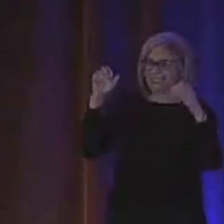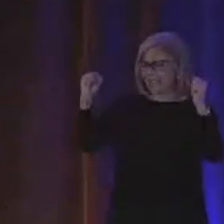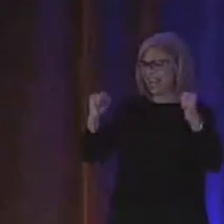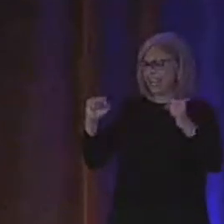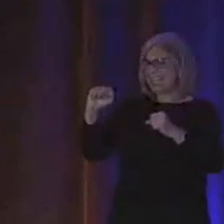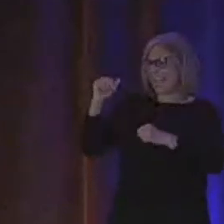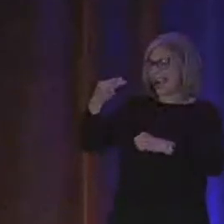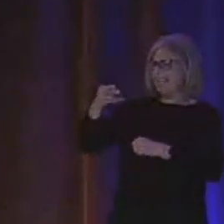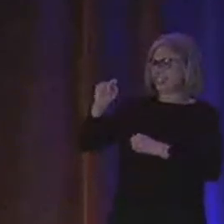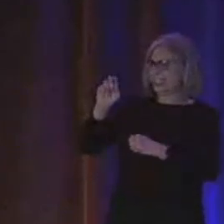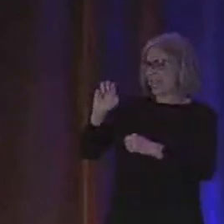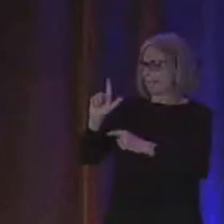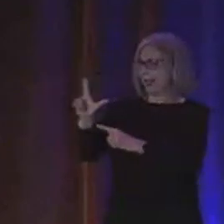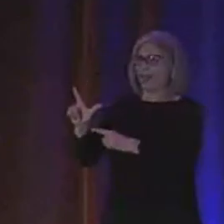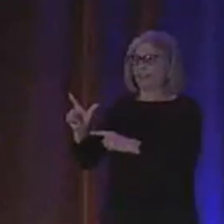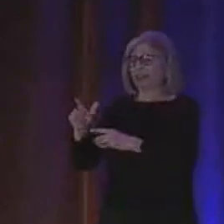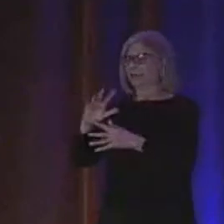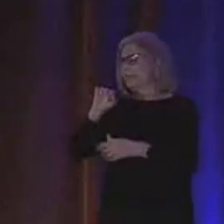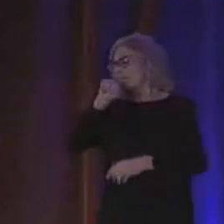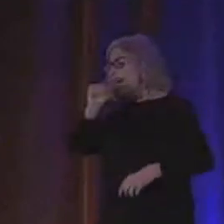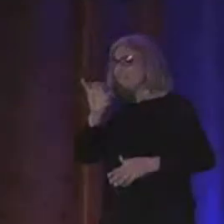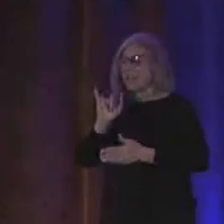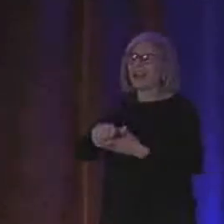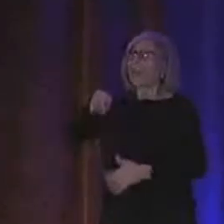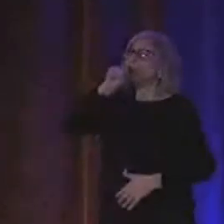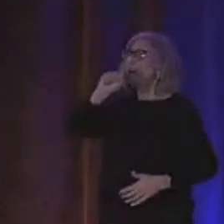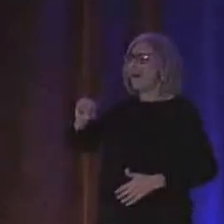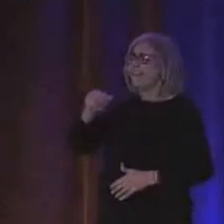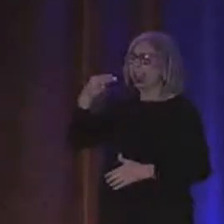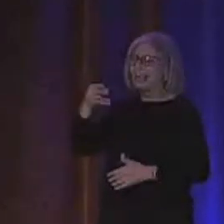HTML. We love HTML. I love HTML.